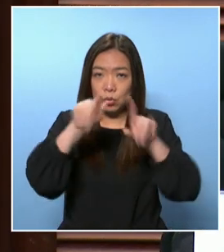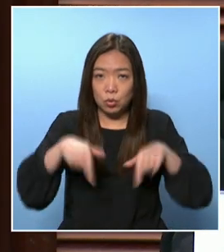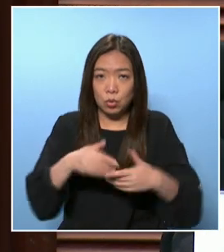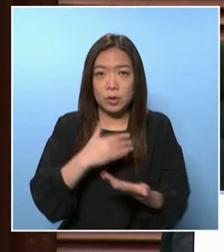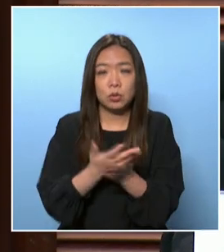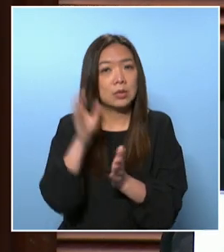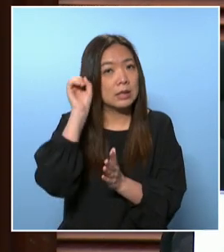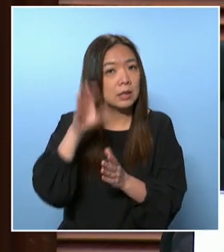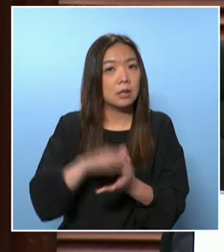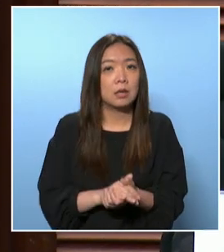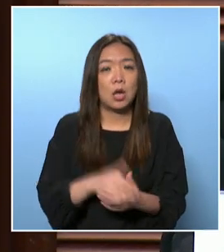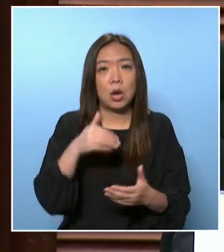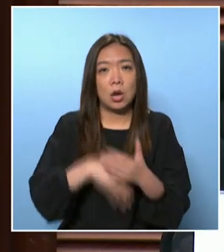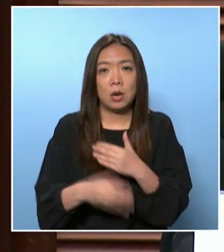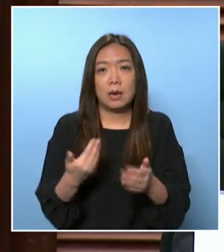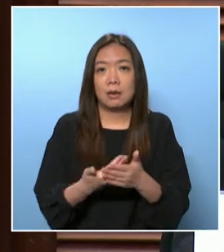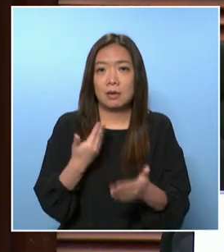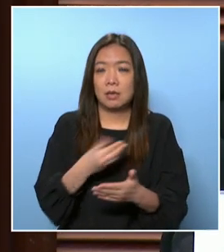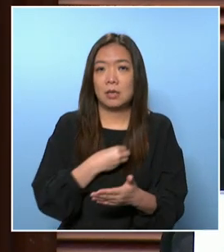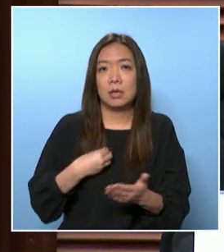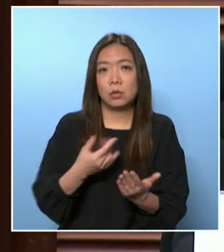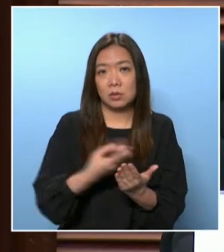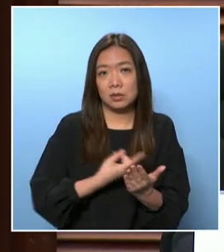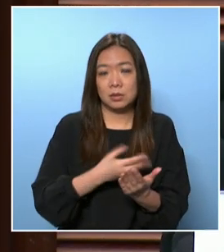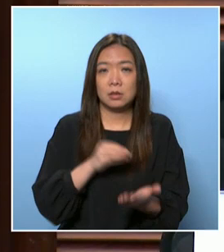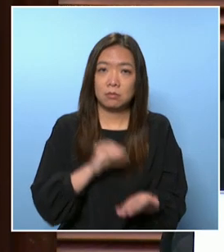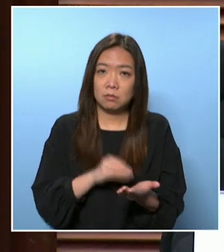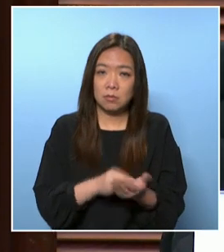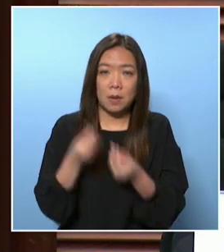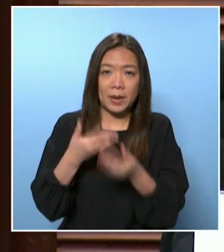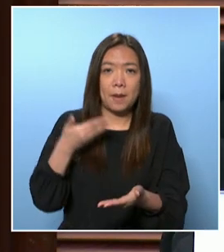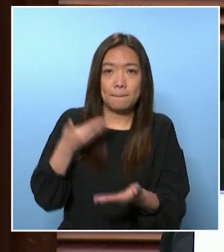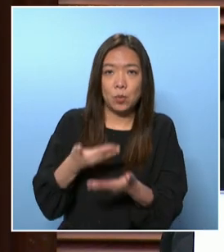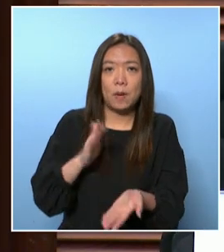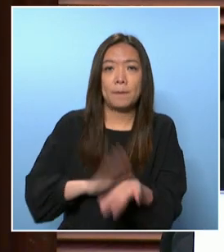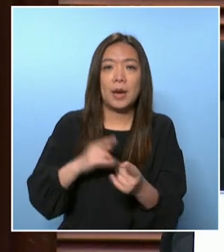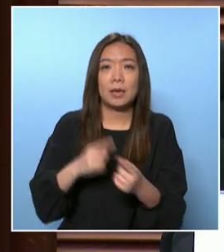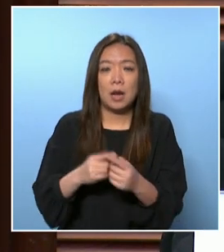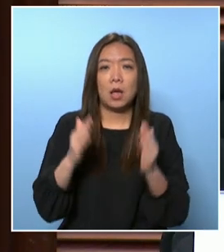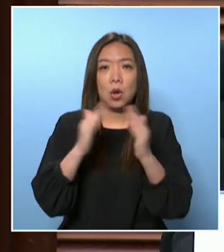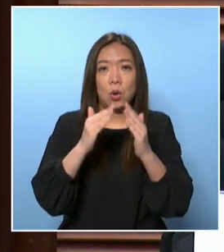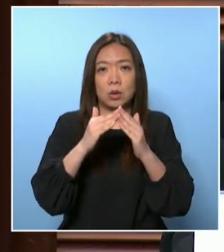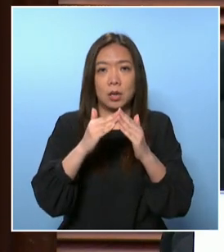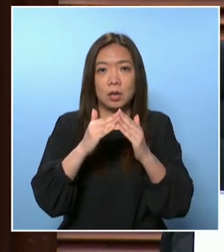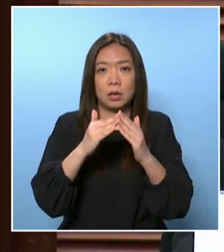to implement the recommendations and advanced medical directives